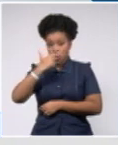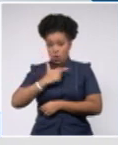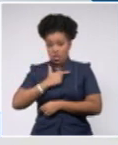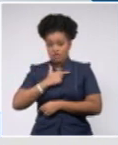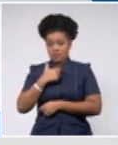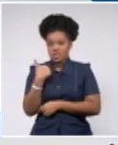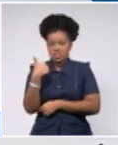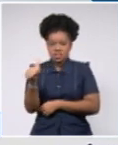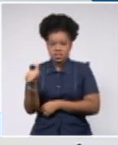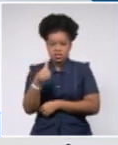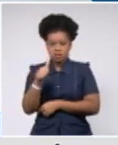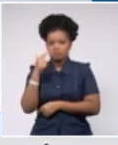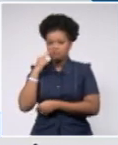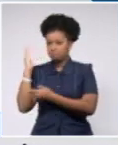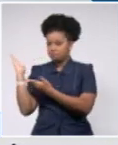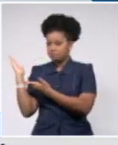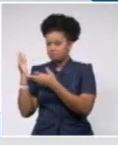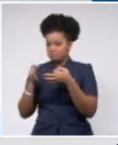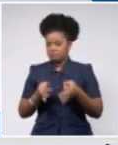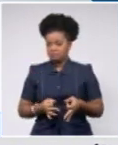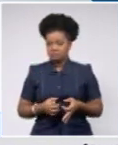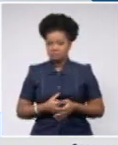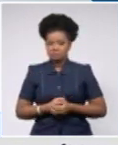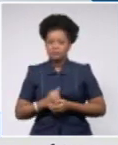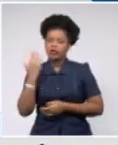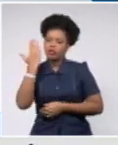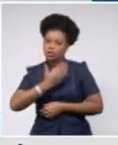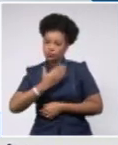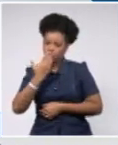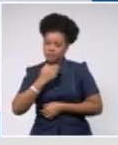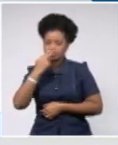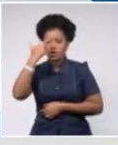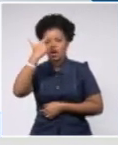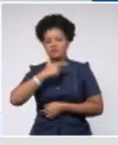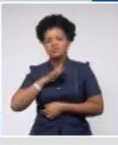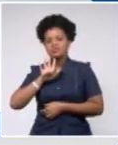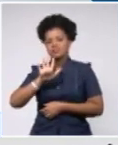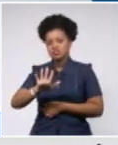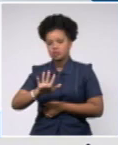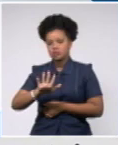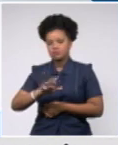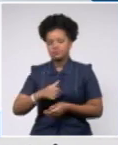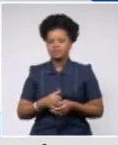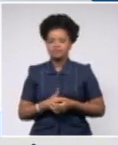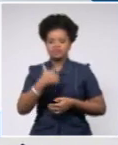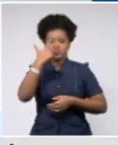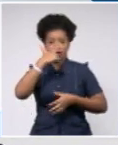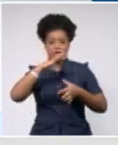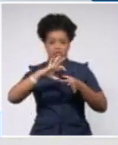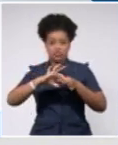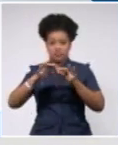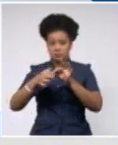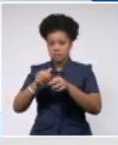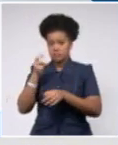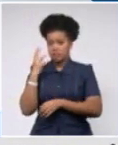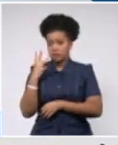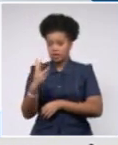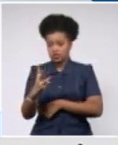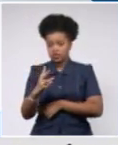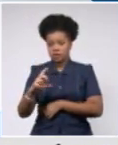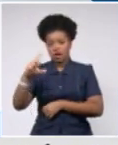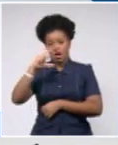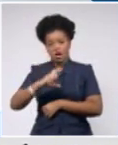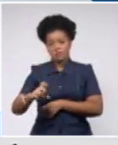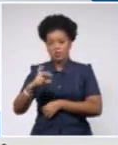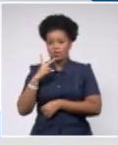Matanzas, 5 to Ciego de Ávila, 3 to Artemisa, 2 to Camagüey, and